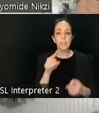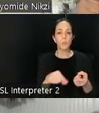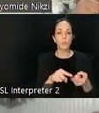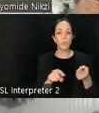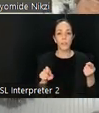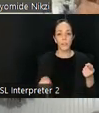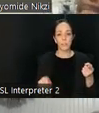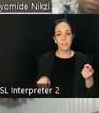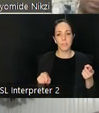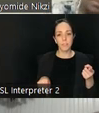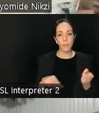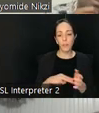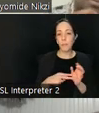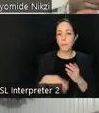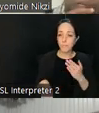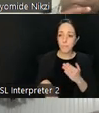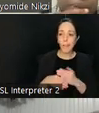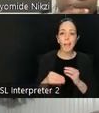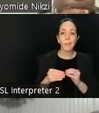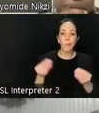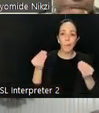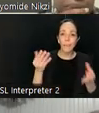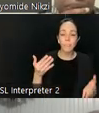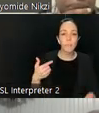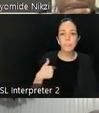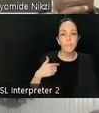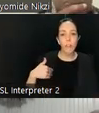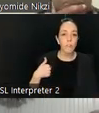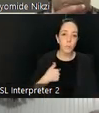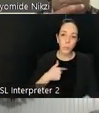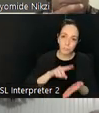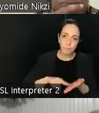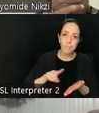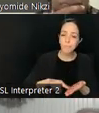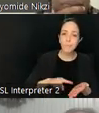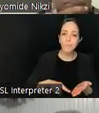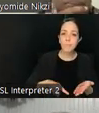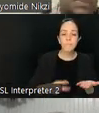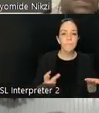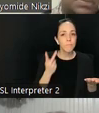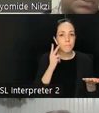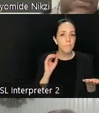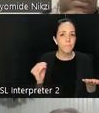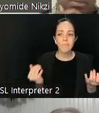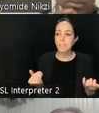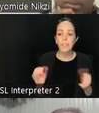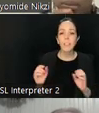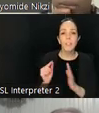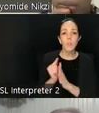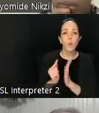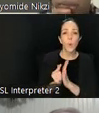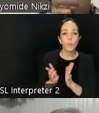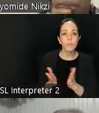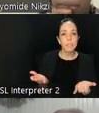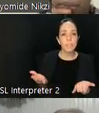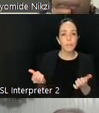there's no additional information that we've come across yet. We do not have legal counsel today at this meeting. So